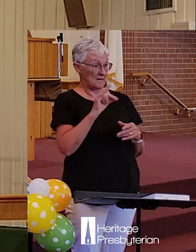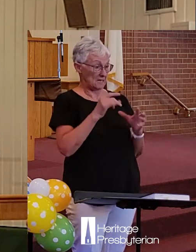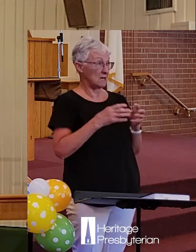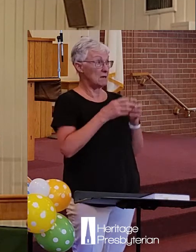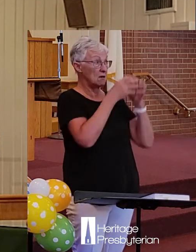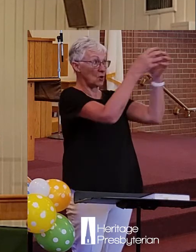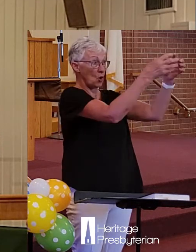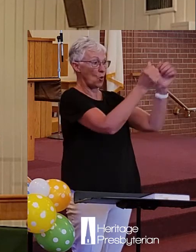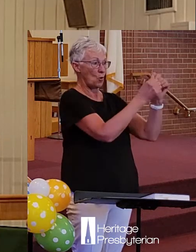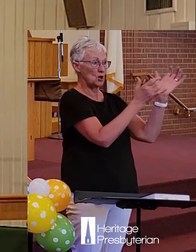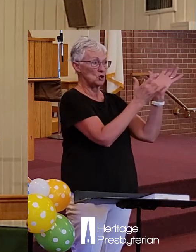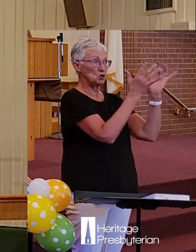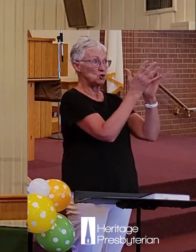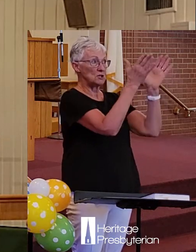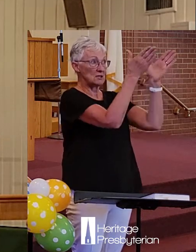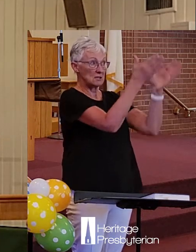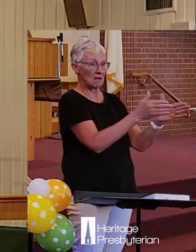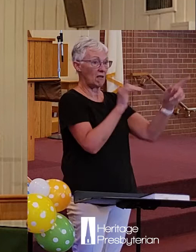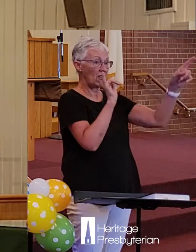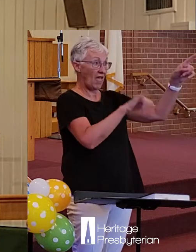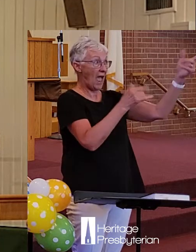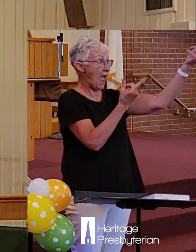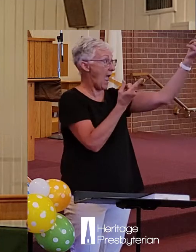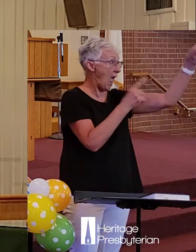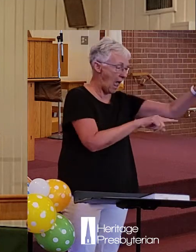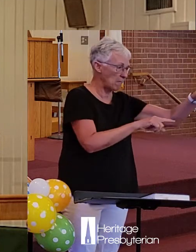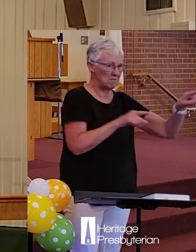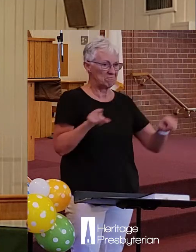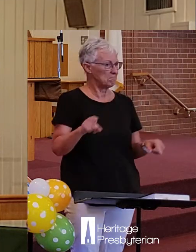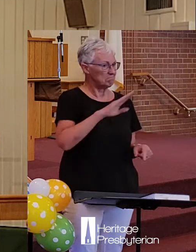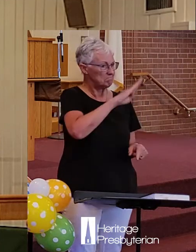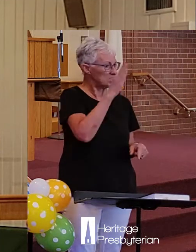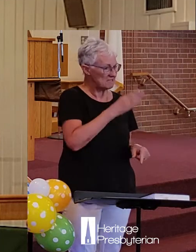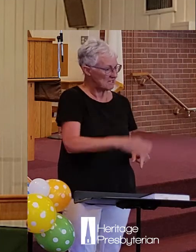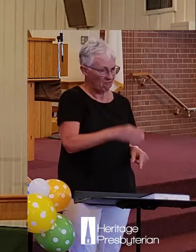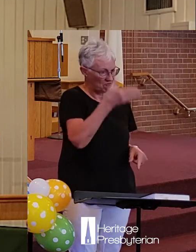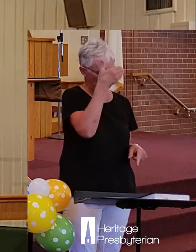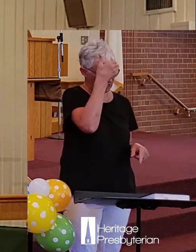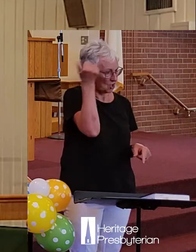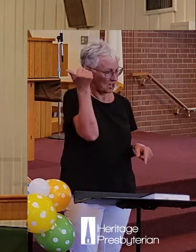And it would give them strength for the trials that lay ahead.